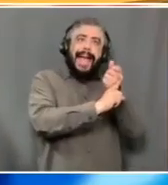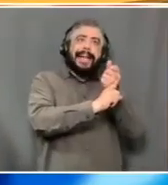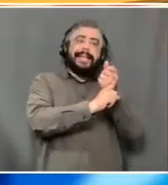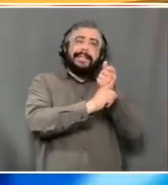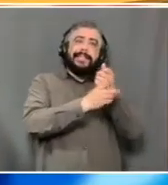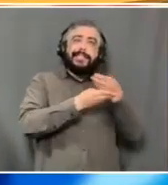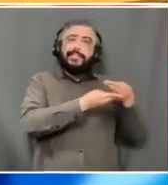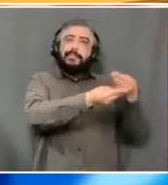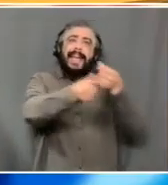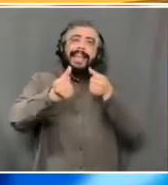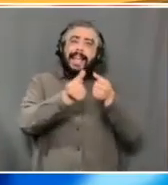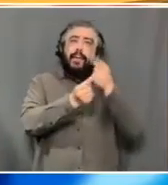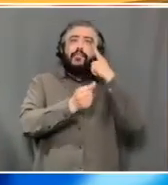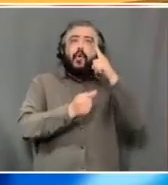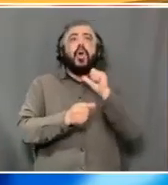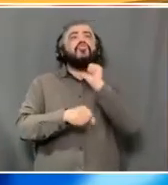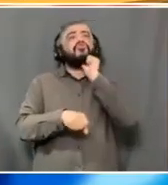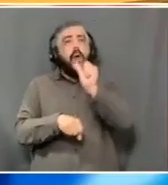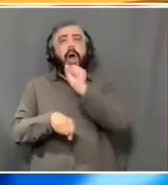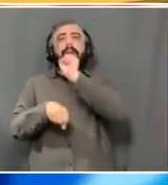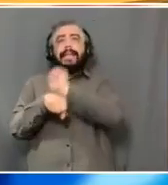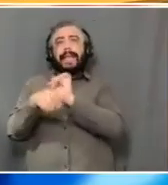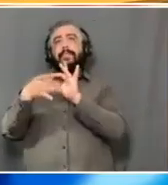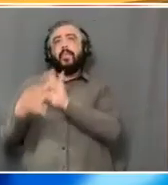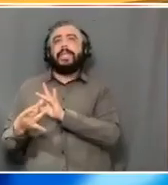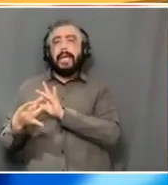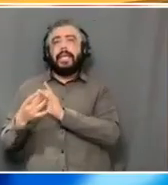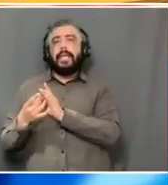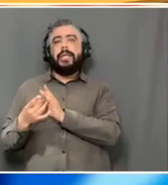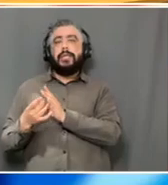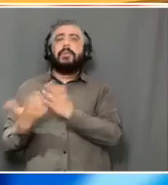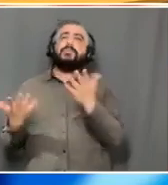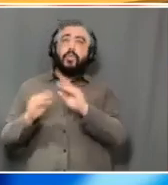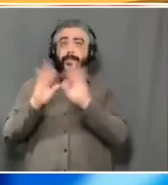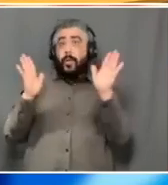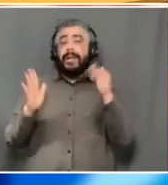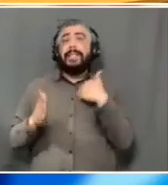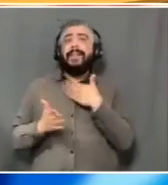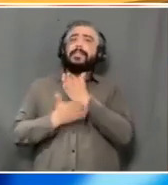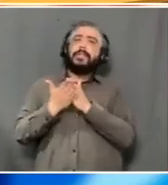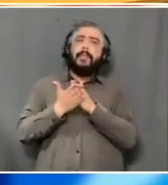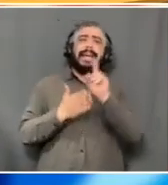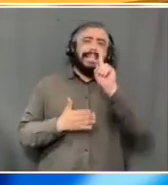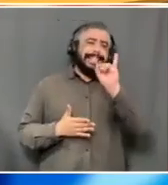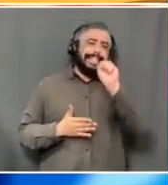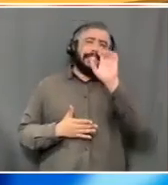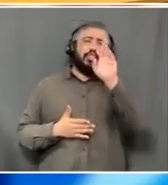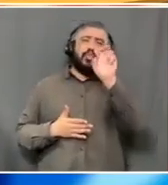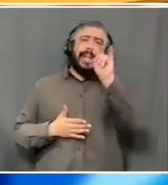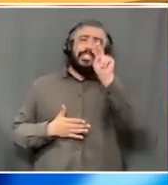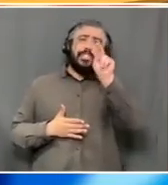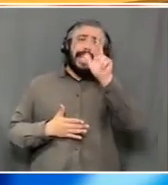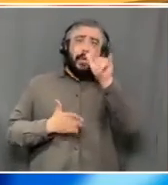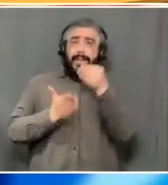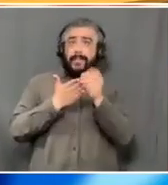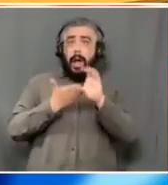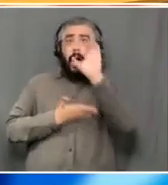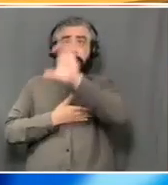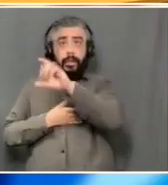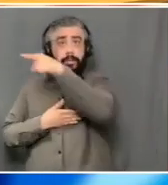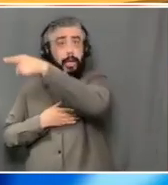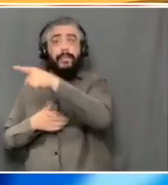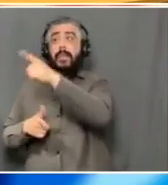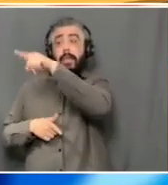on non-labor. There are, of course, discretionary funds that schools are allocated, and they have the discretion to either use